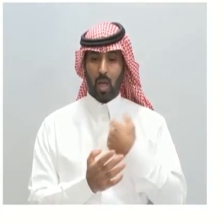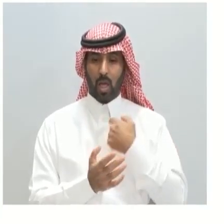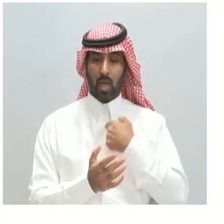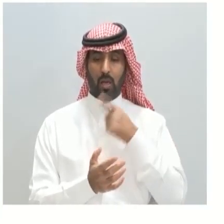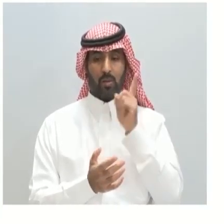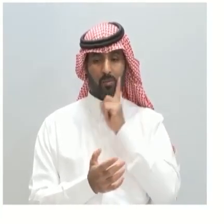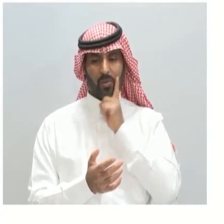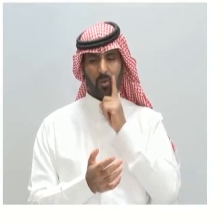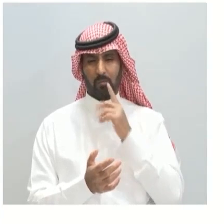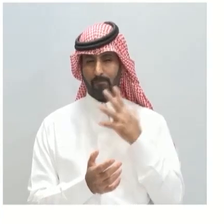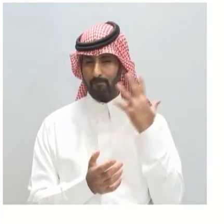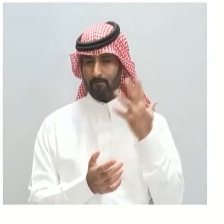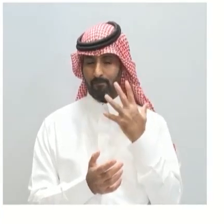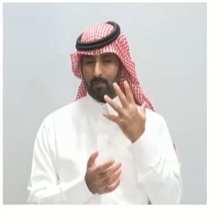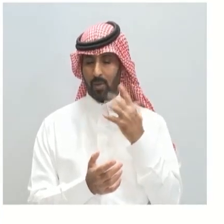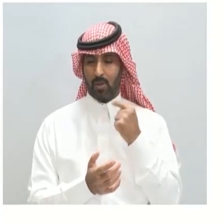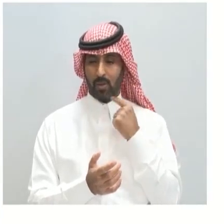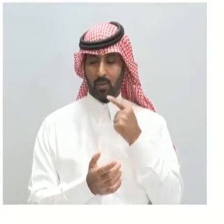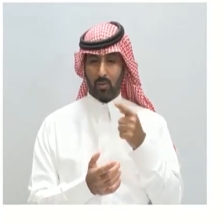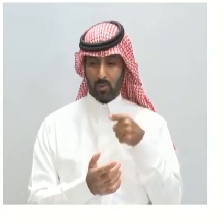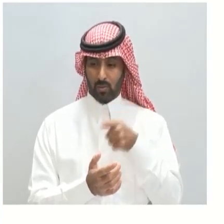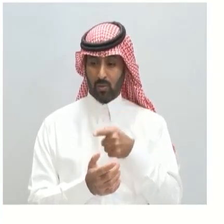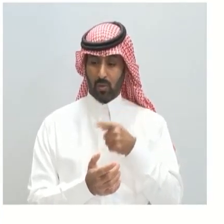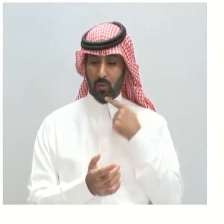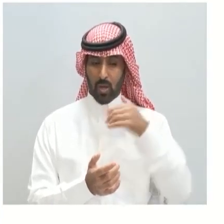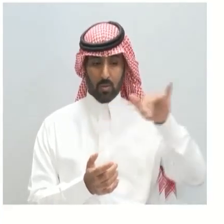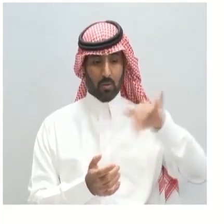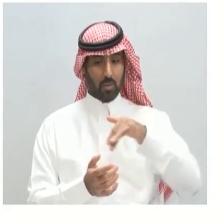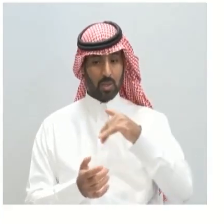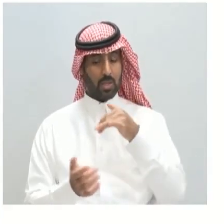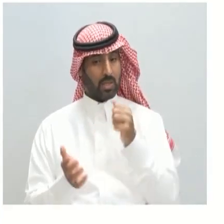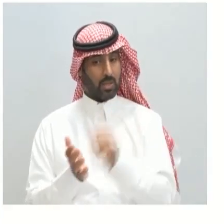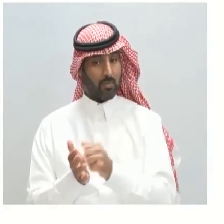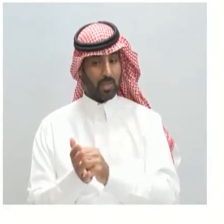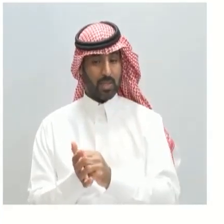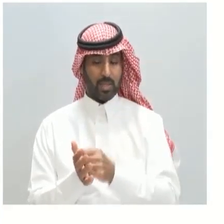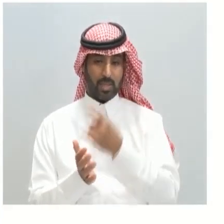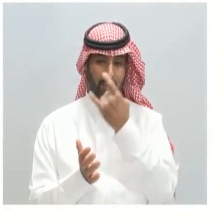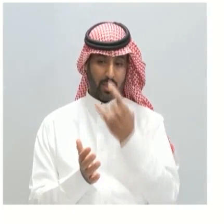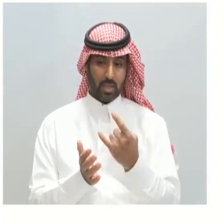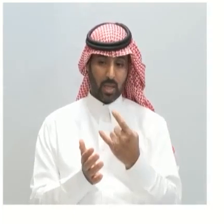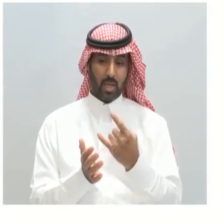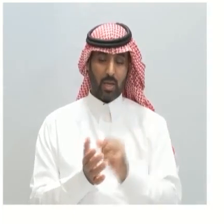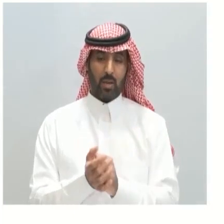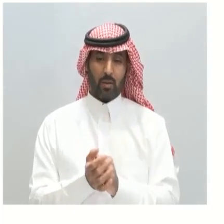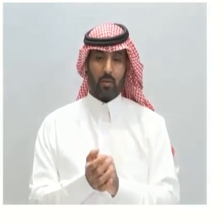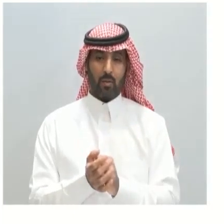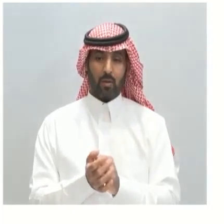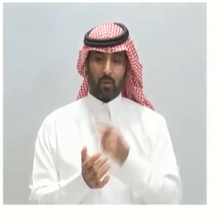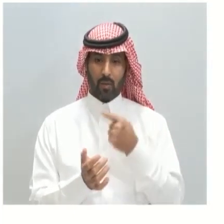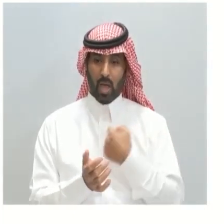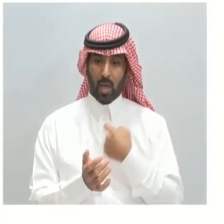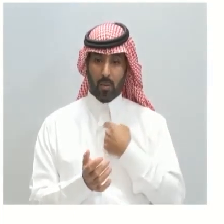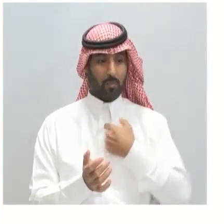gets worried if I'm not home by 10. My mother gets worried